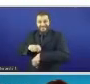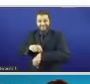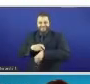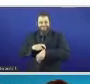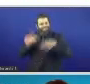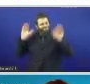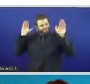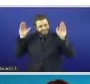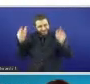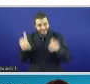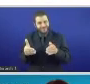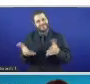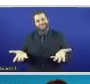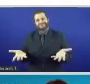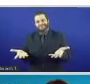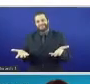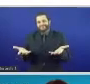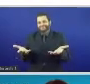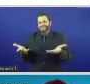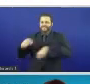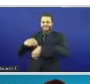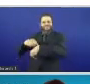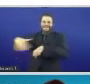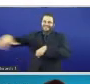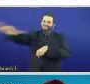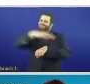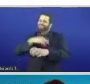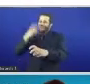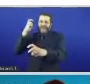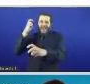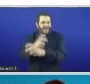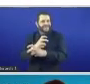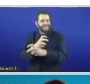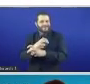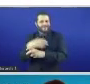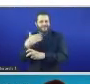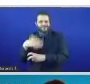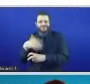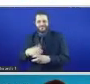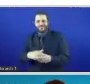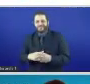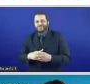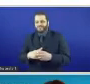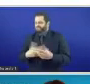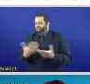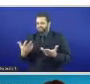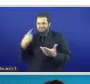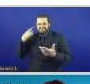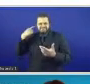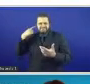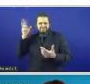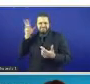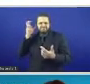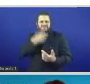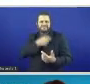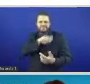en un momento muy difícil. So we're seeing trends of restrictions on civil society organizing and